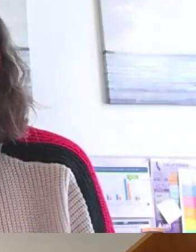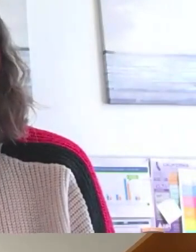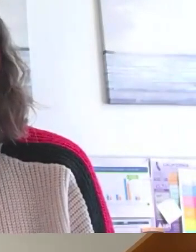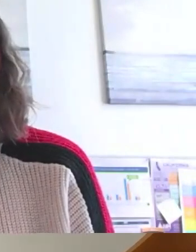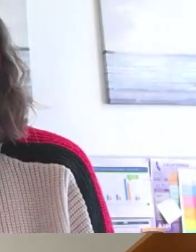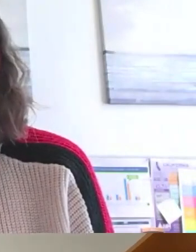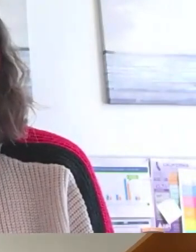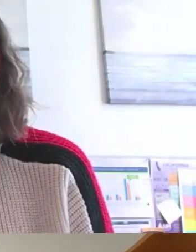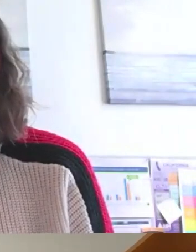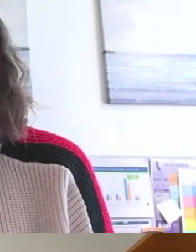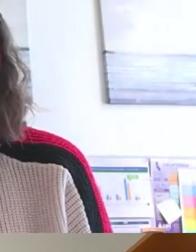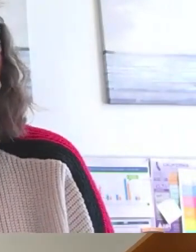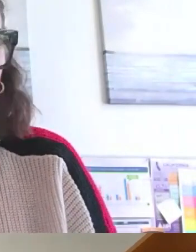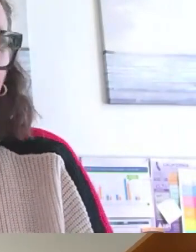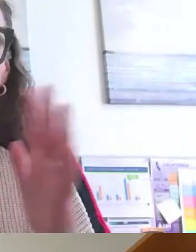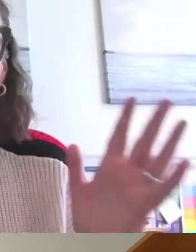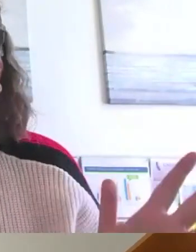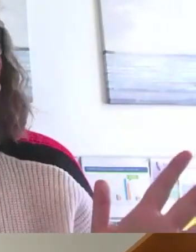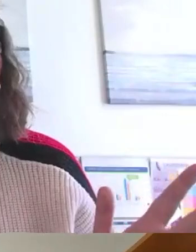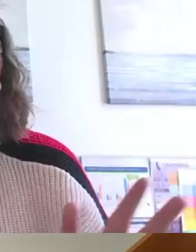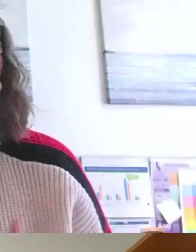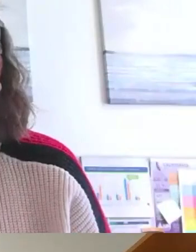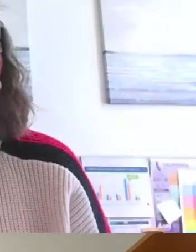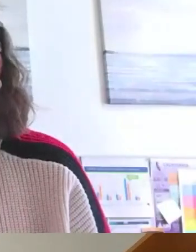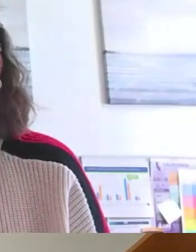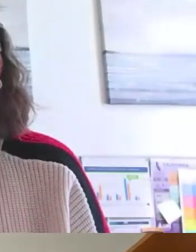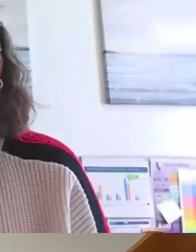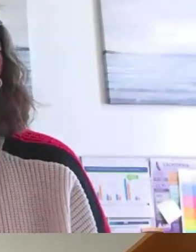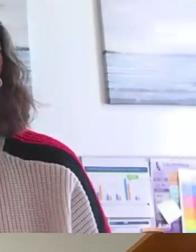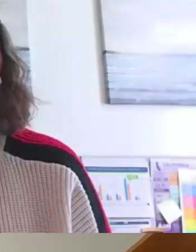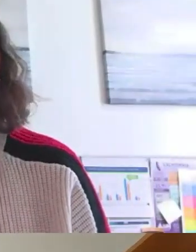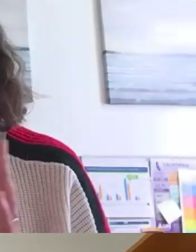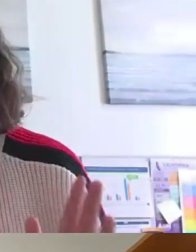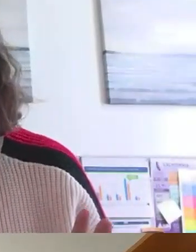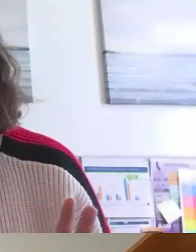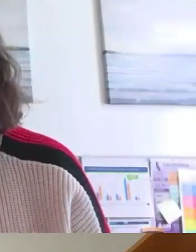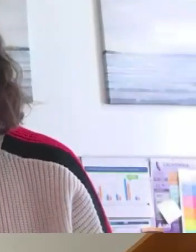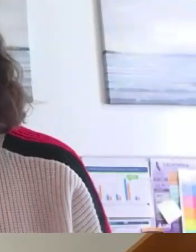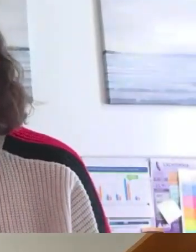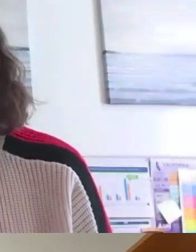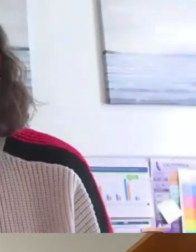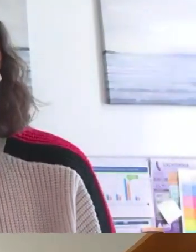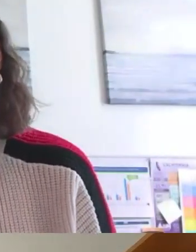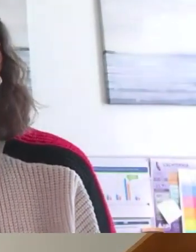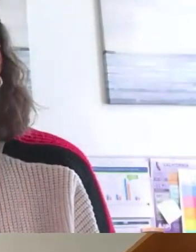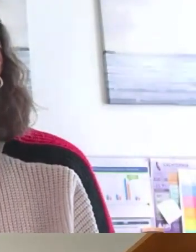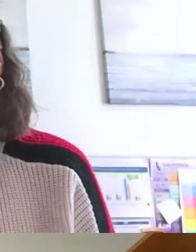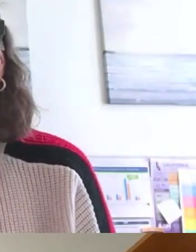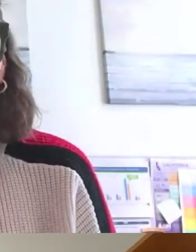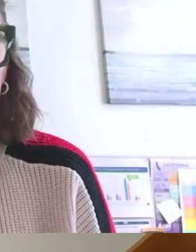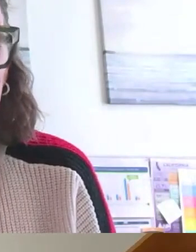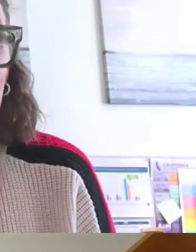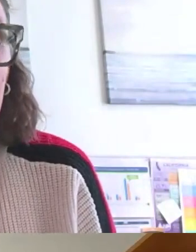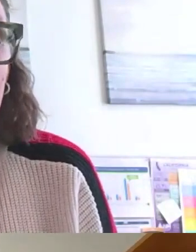of the conversations, I hope many of you were able to attend the wonderful day of action that CDA